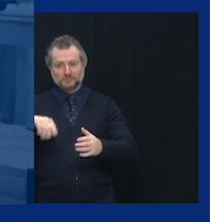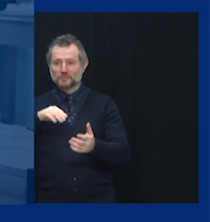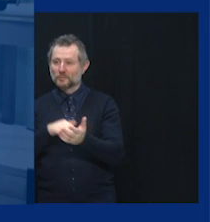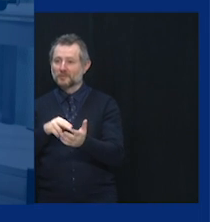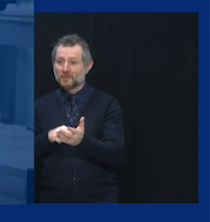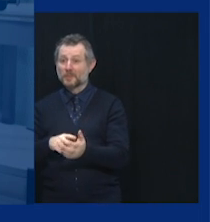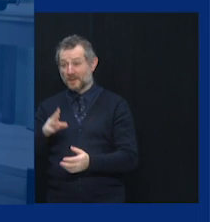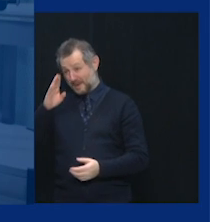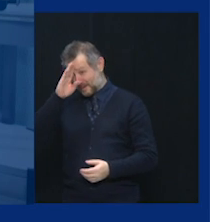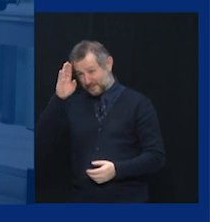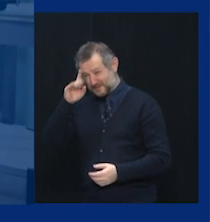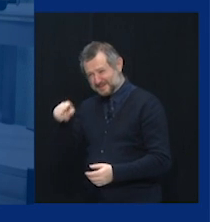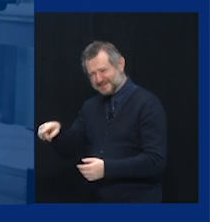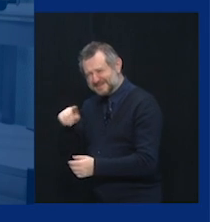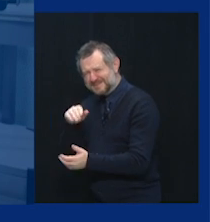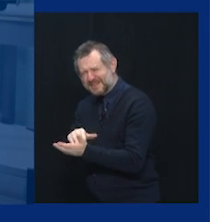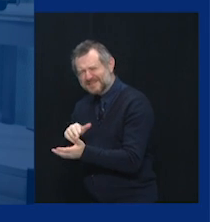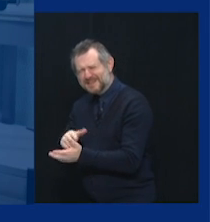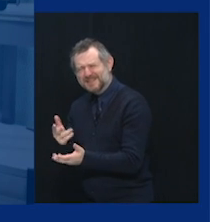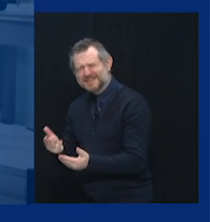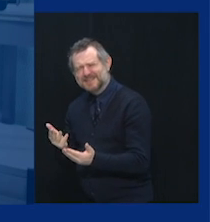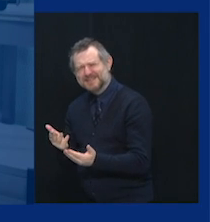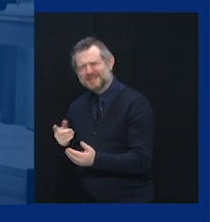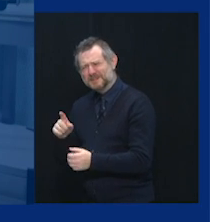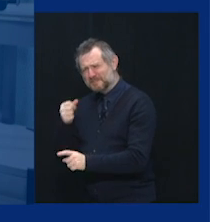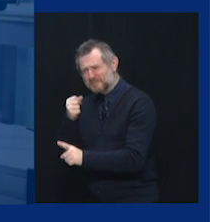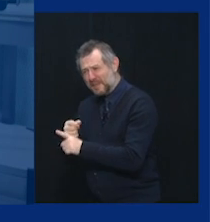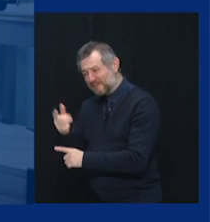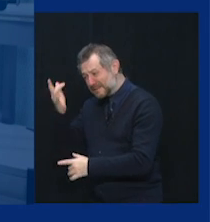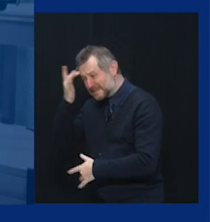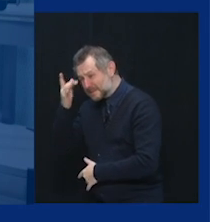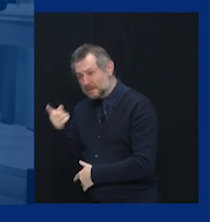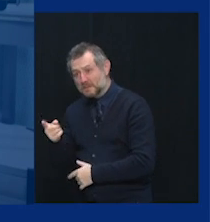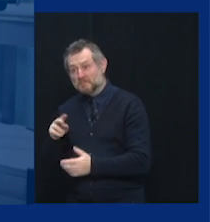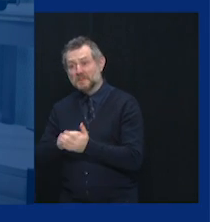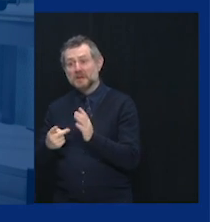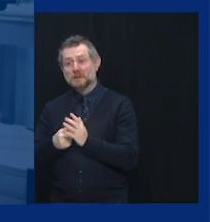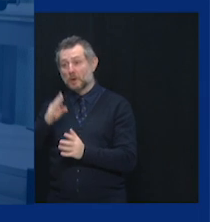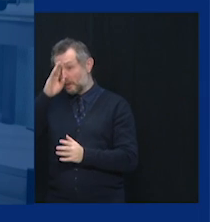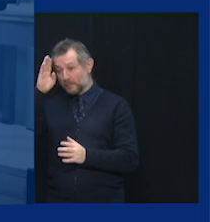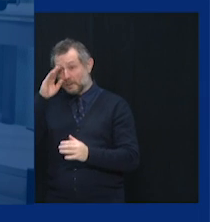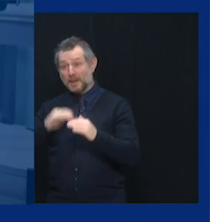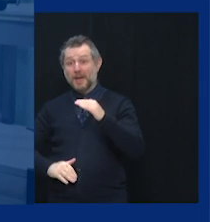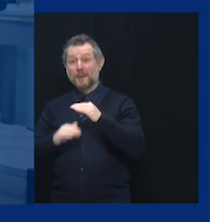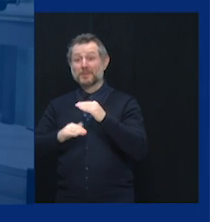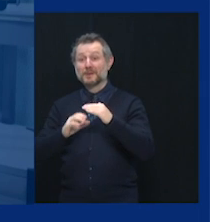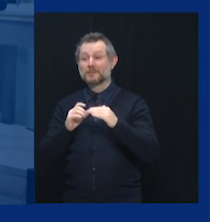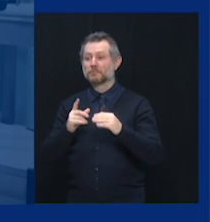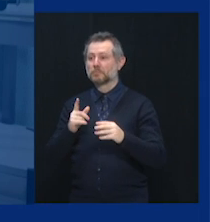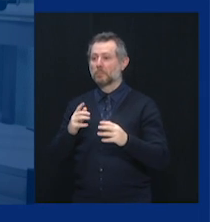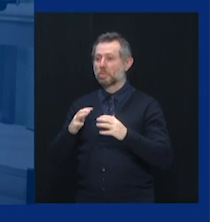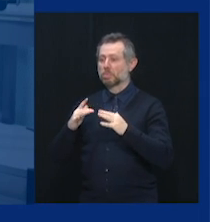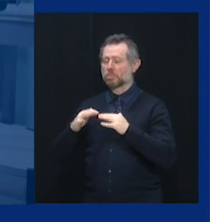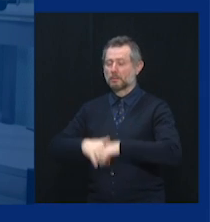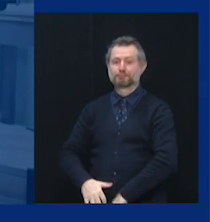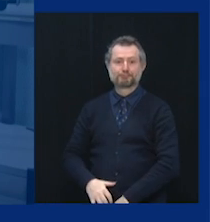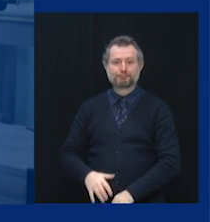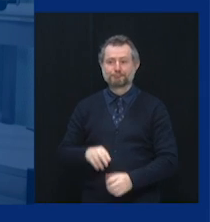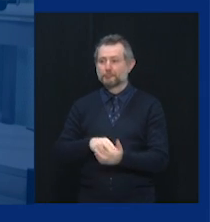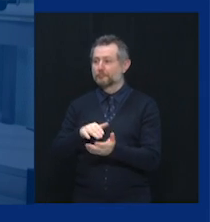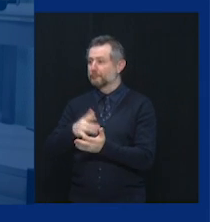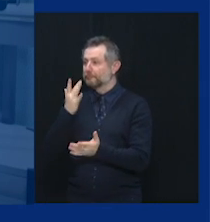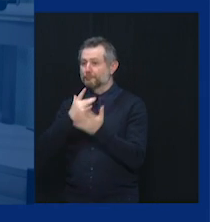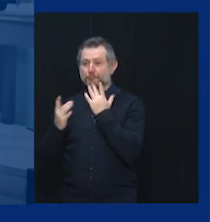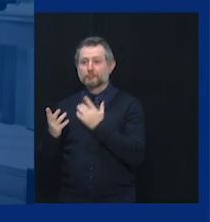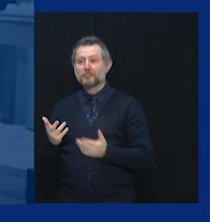the people who, if they get sick, the hospital capacity will collapse. The hospital capacity collapses, we